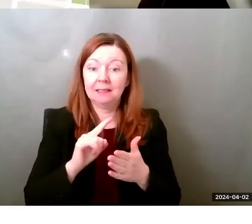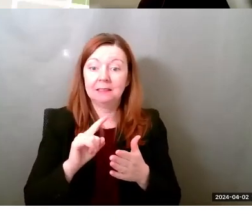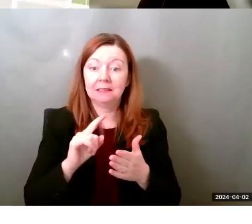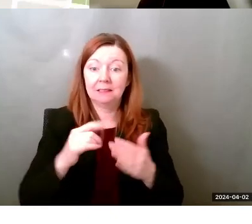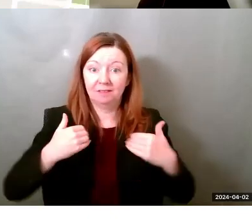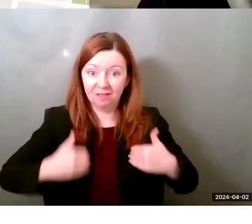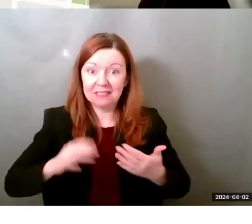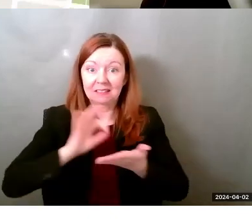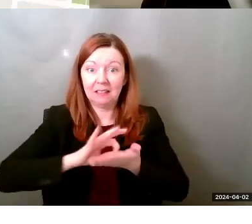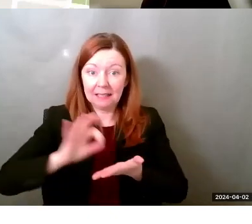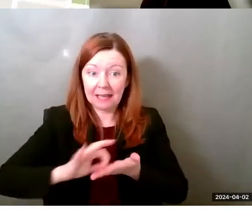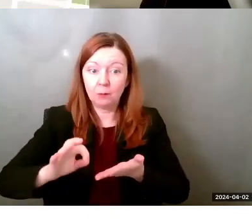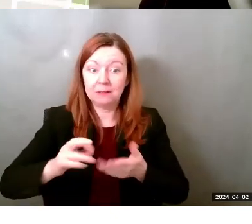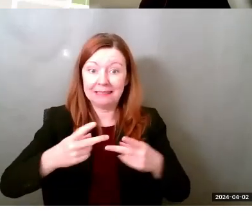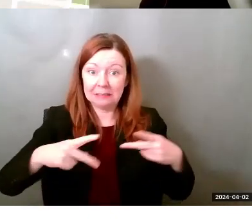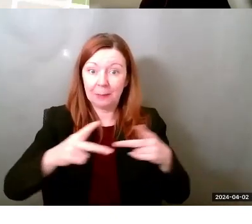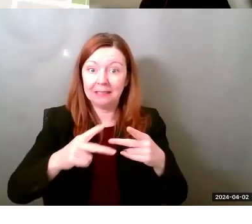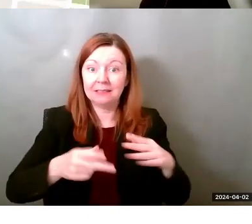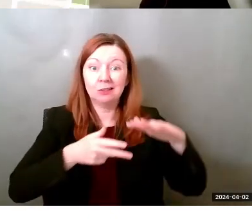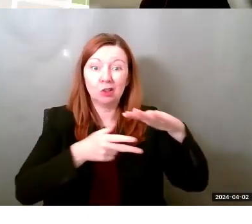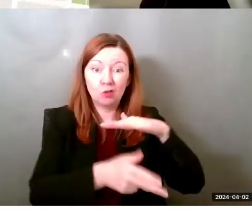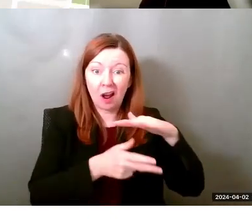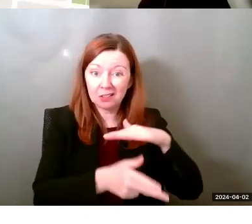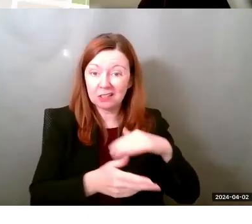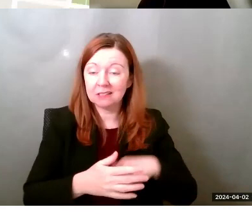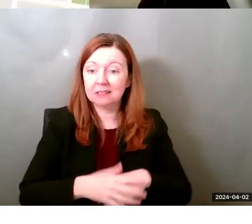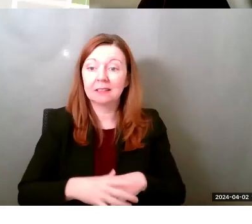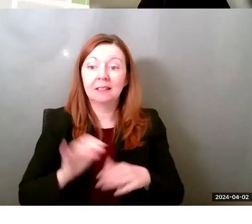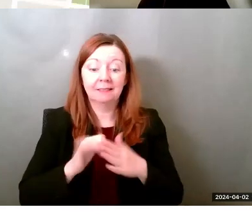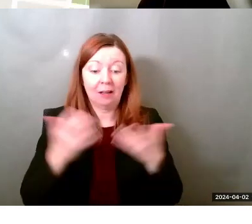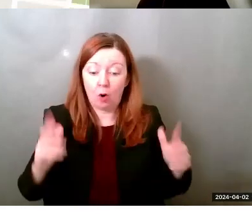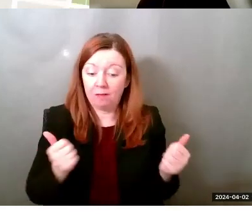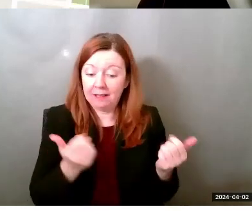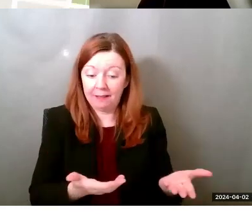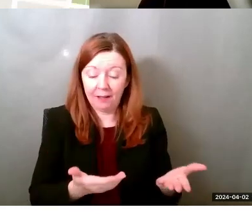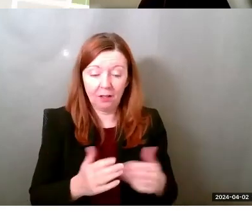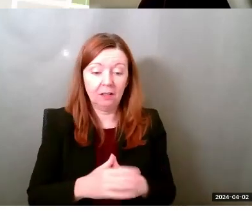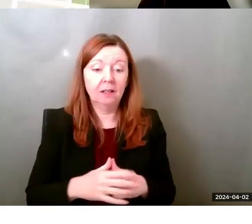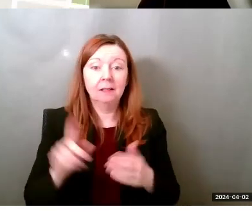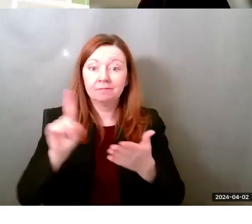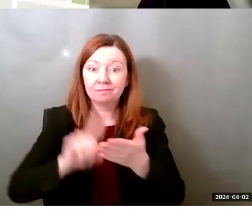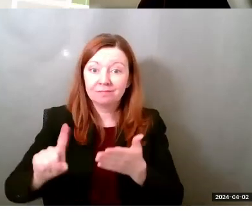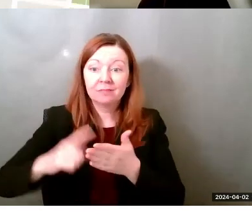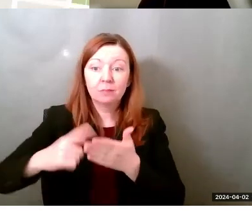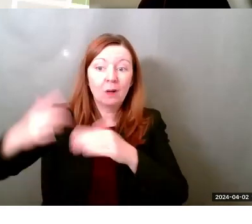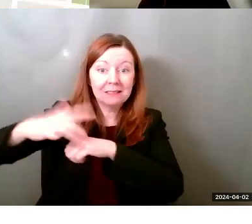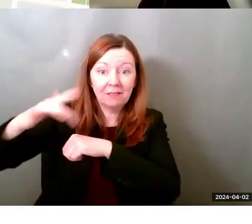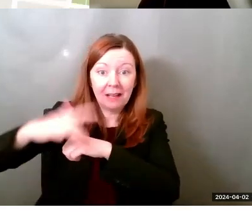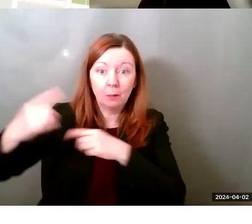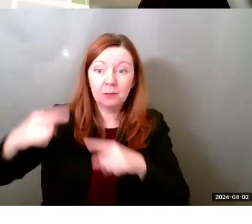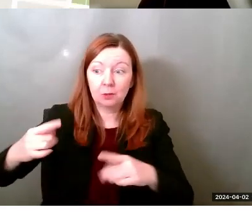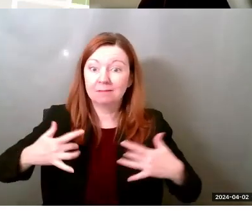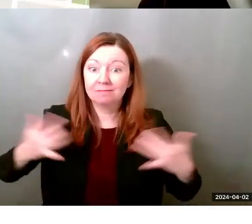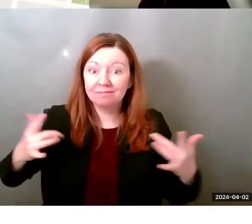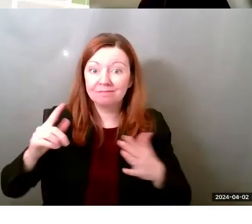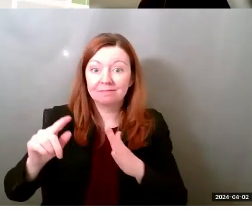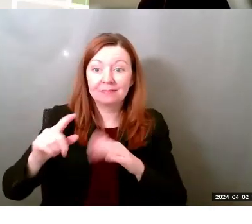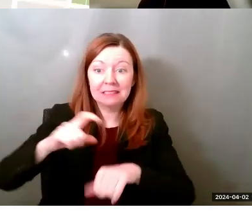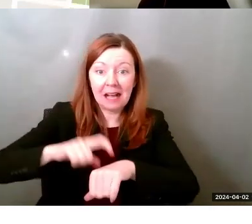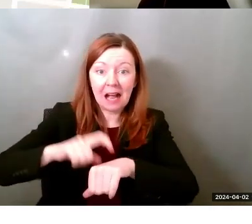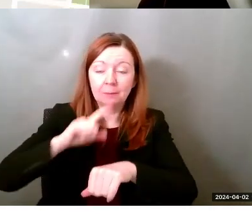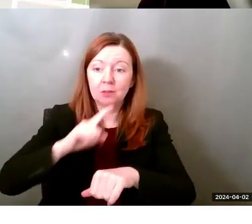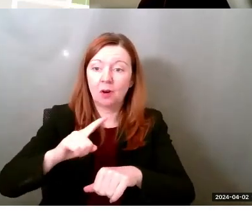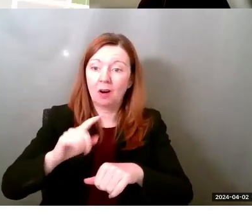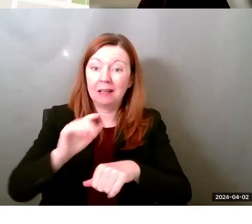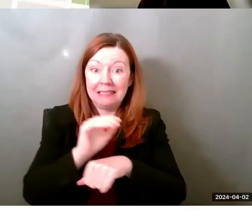counted spaces, garages that exist, and looked at what's available during our event times, which again are crucially